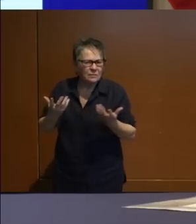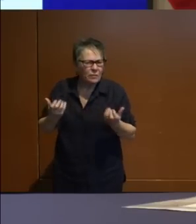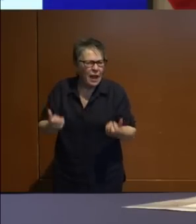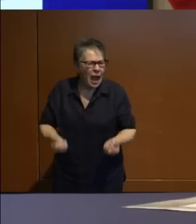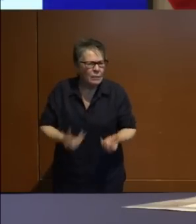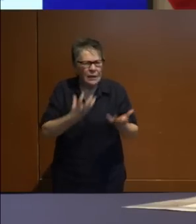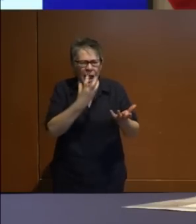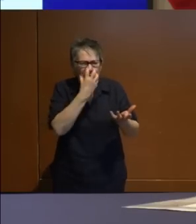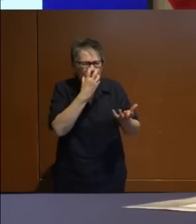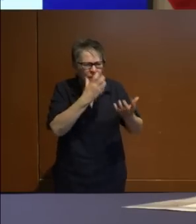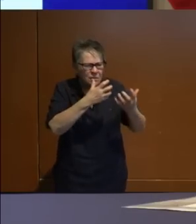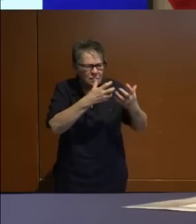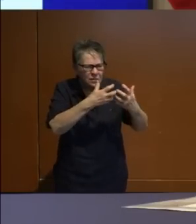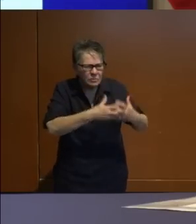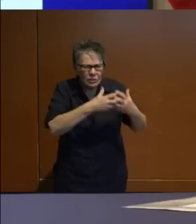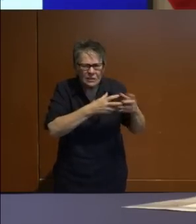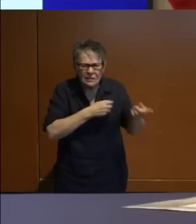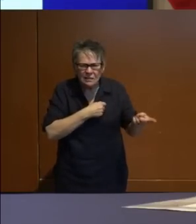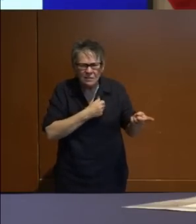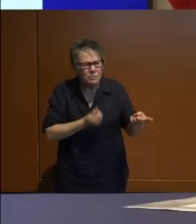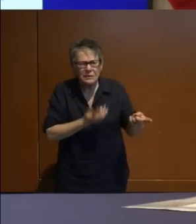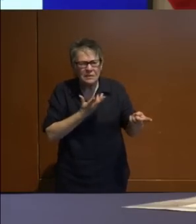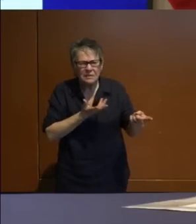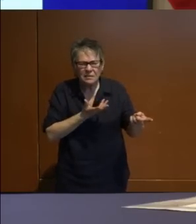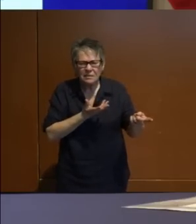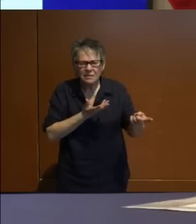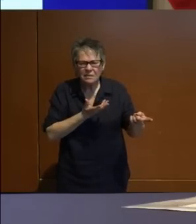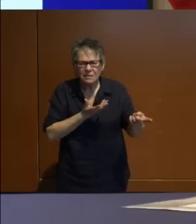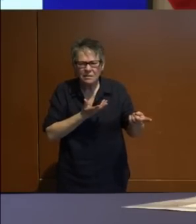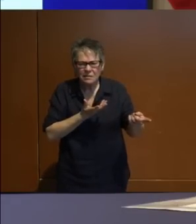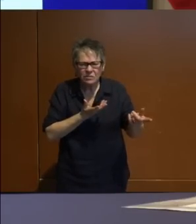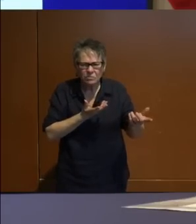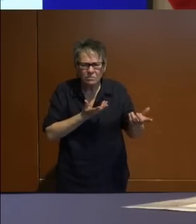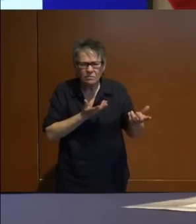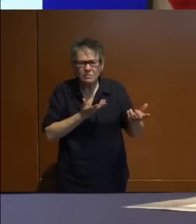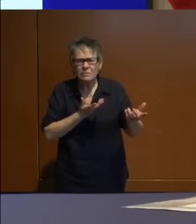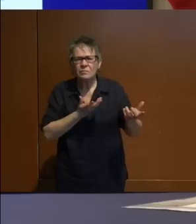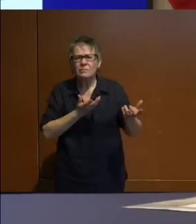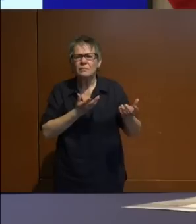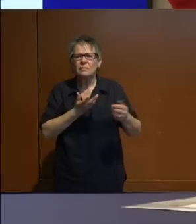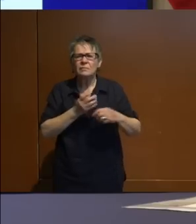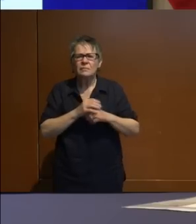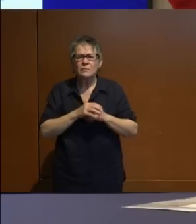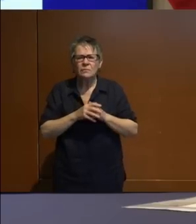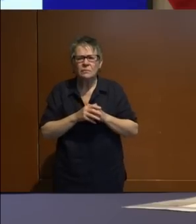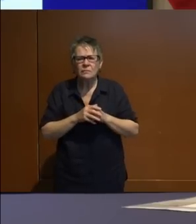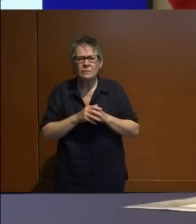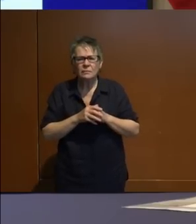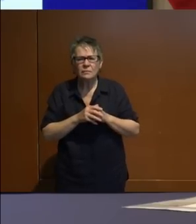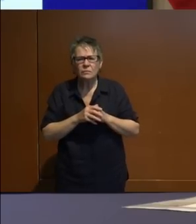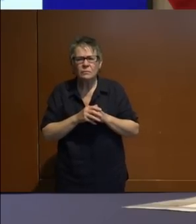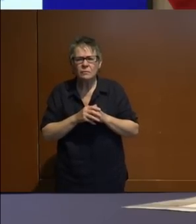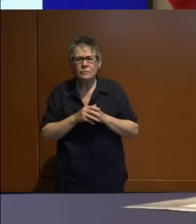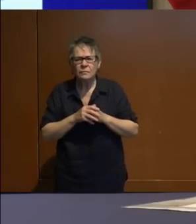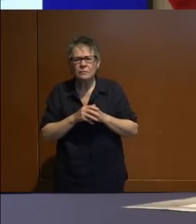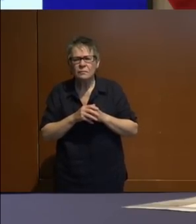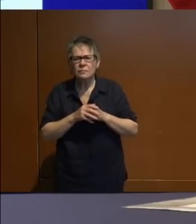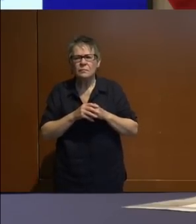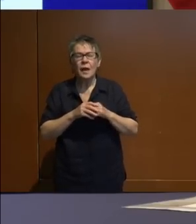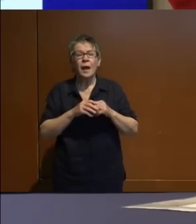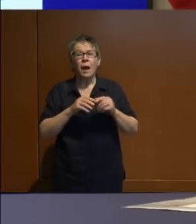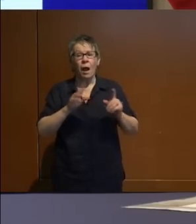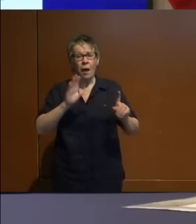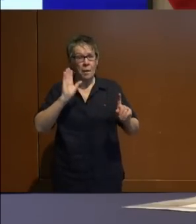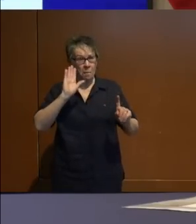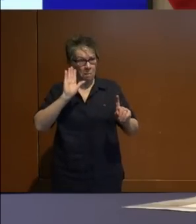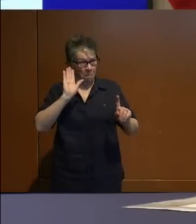to ventilators? And then is that going to cause another problem with a lack of anesthesia machines? May I,